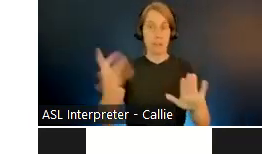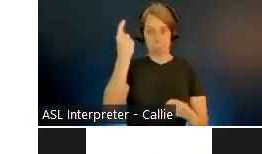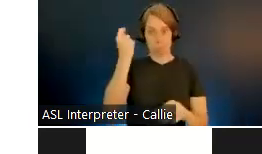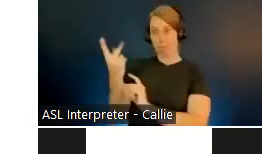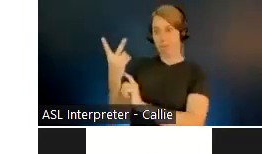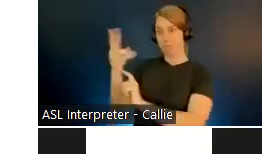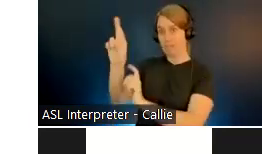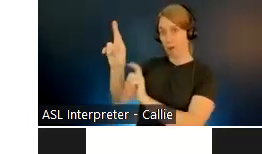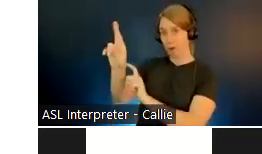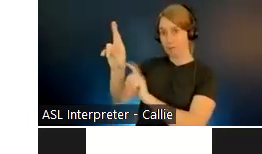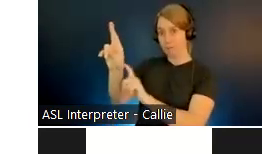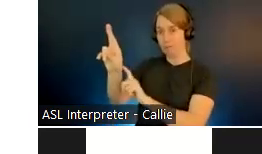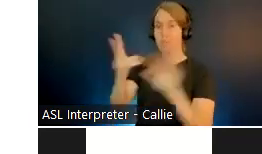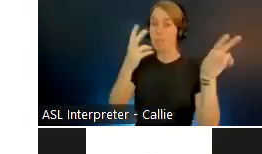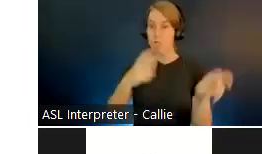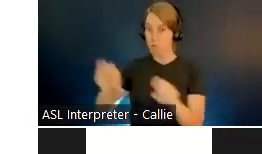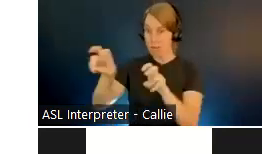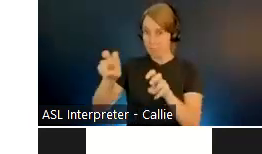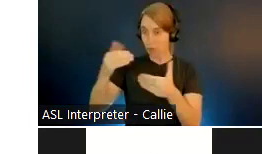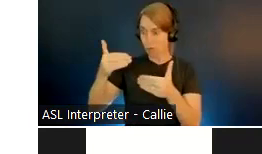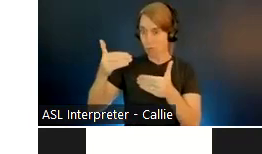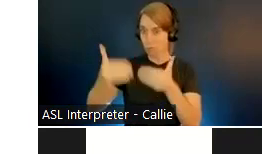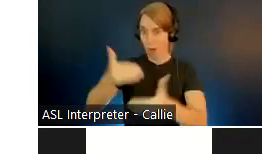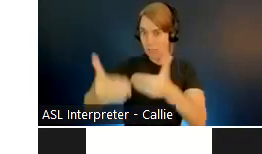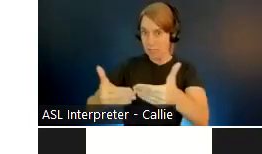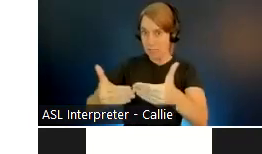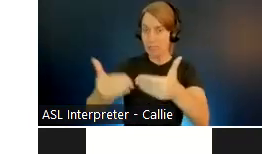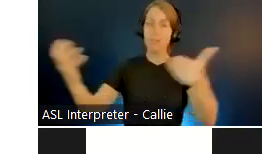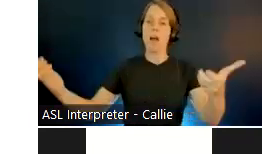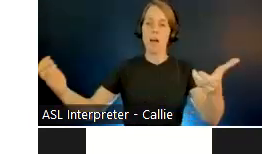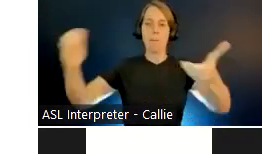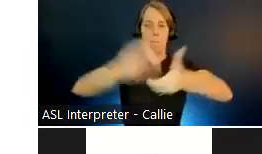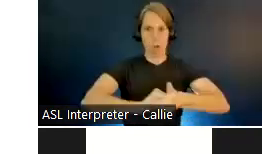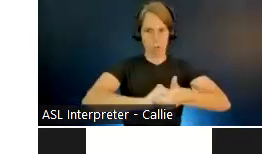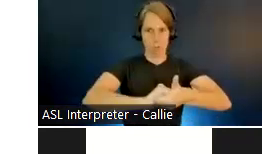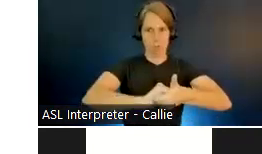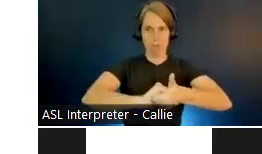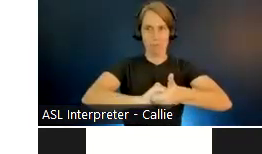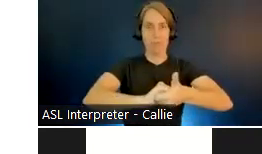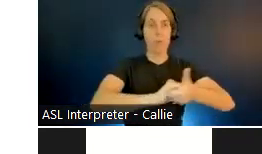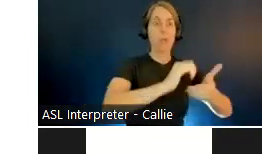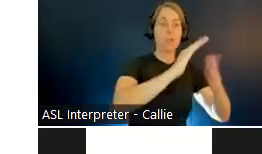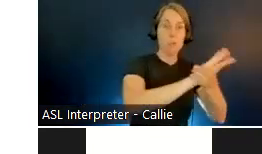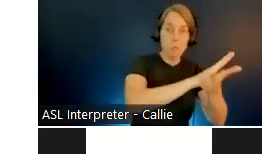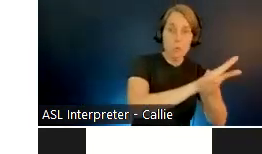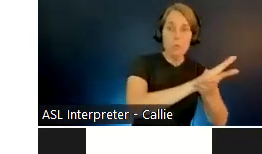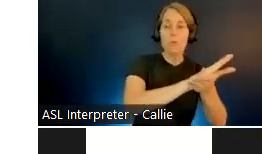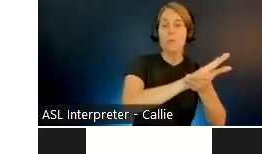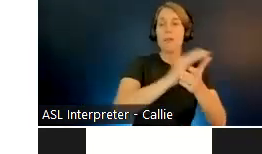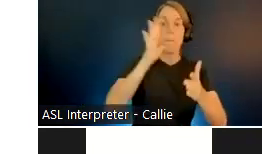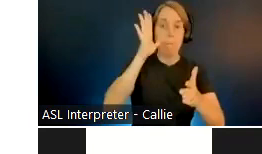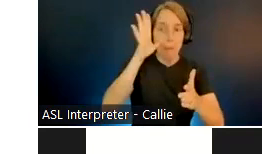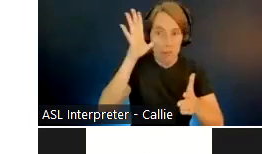the transition process with the schools and the parents and students. They should be involved